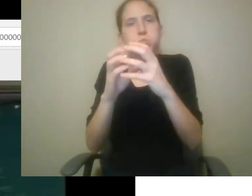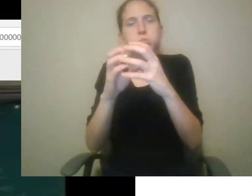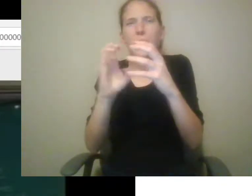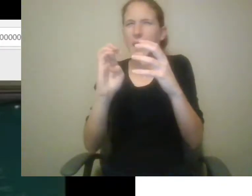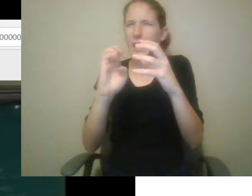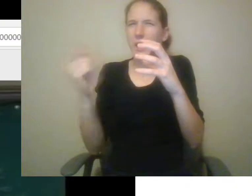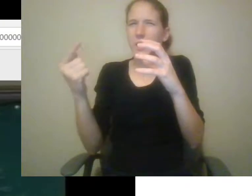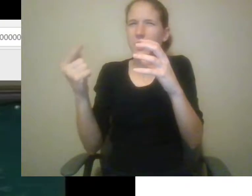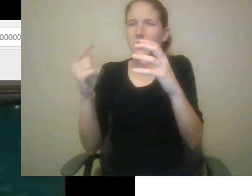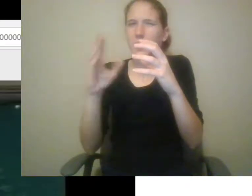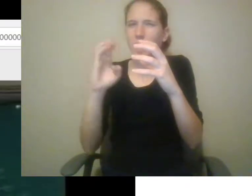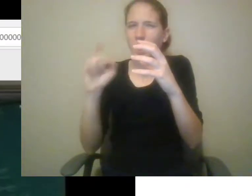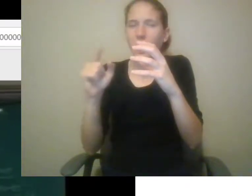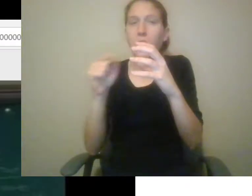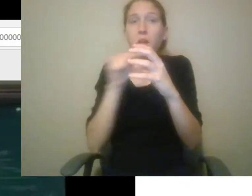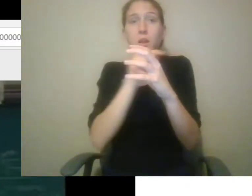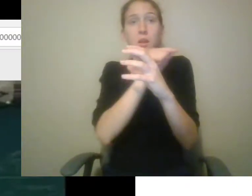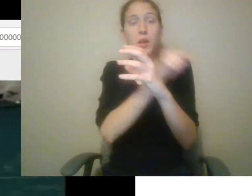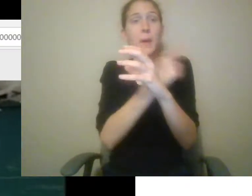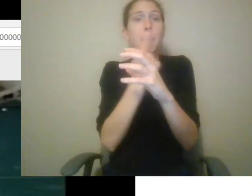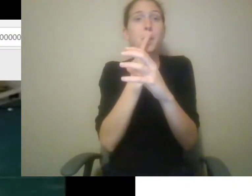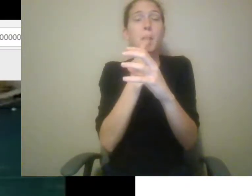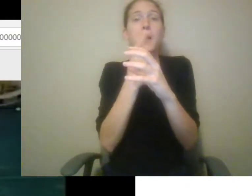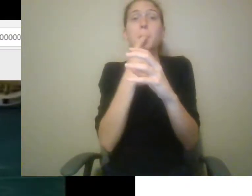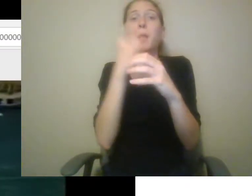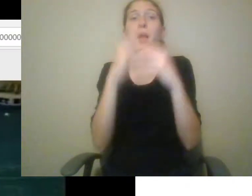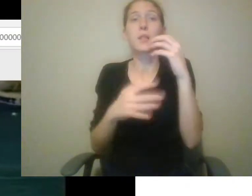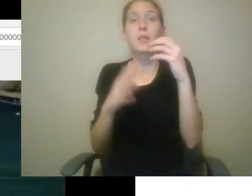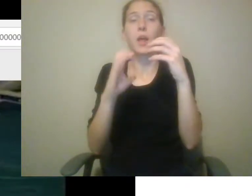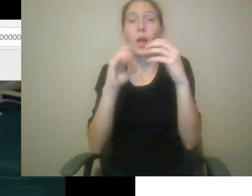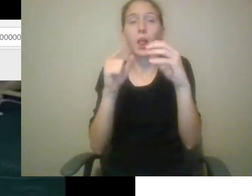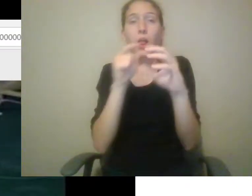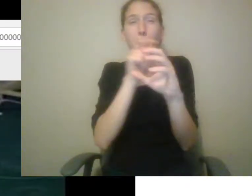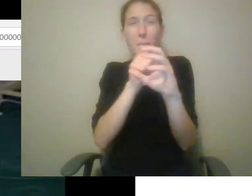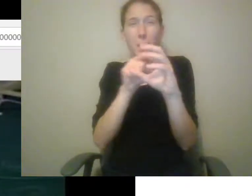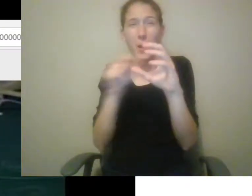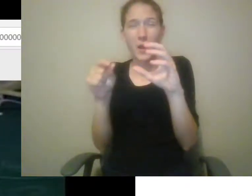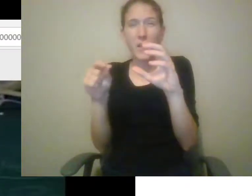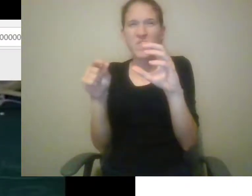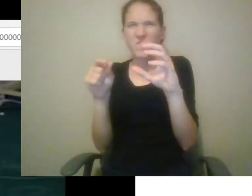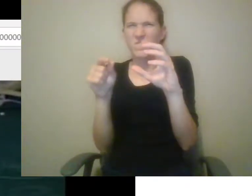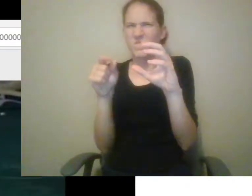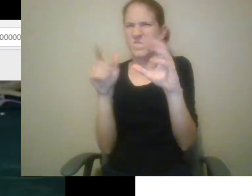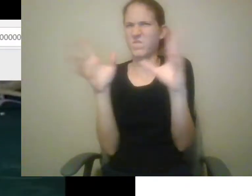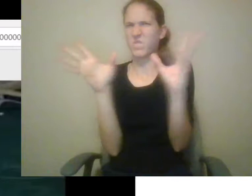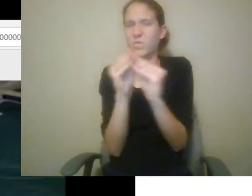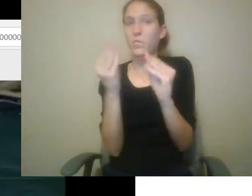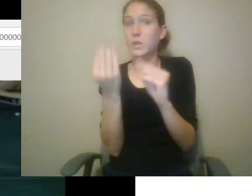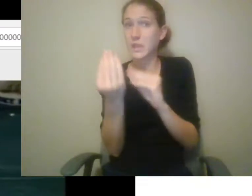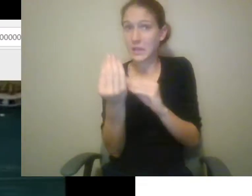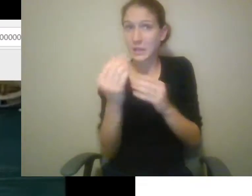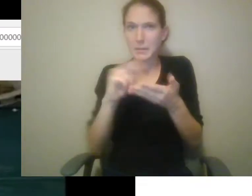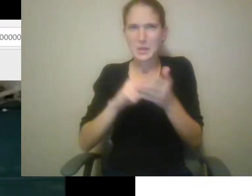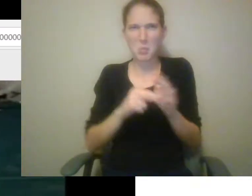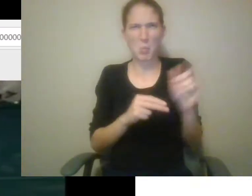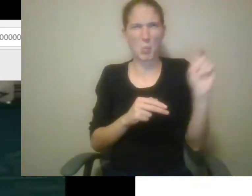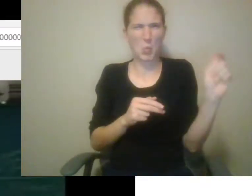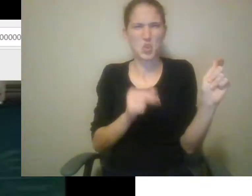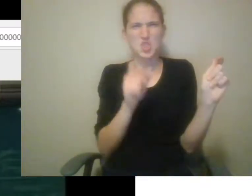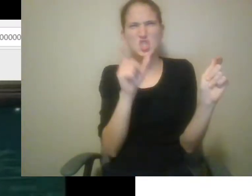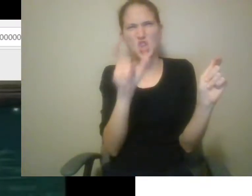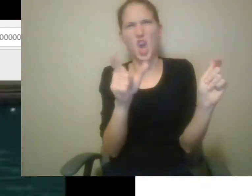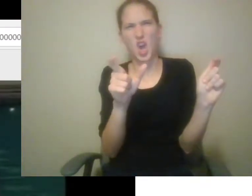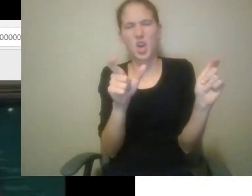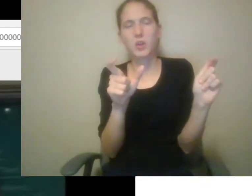Yeah? 14. All right? So we know that the red blood cells are much smaller now than a human egg cell. Well, then if we